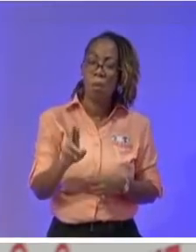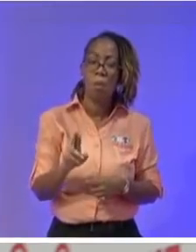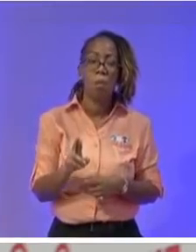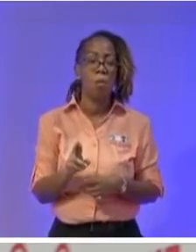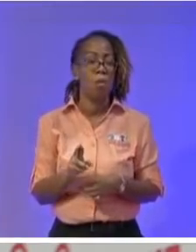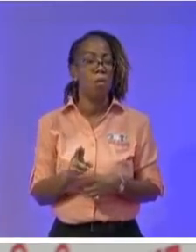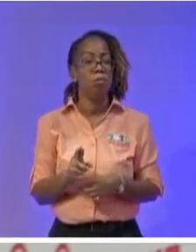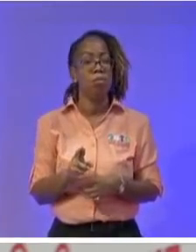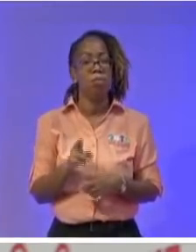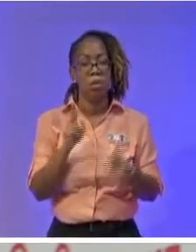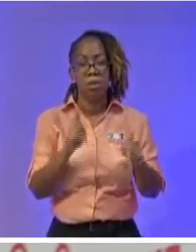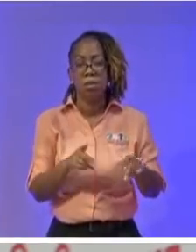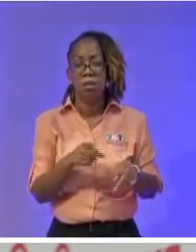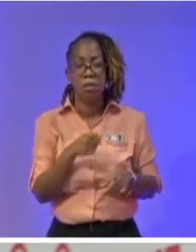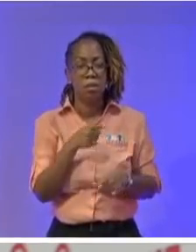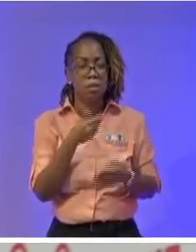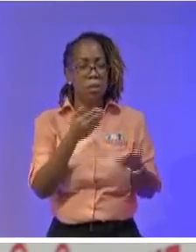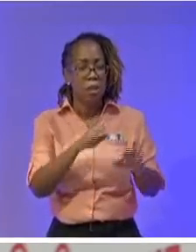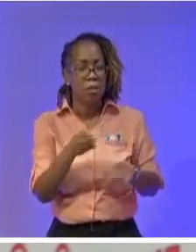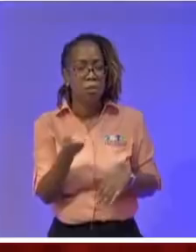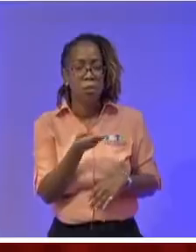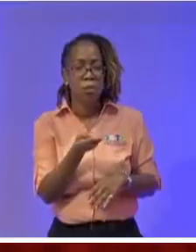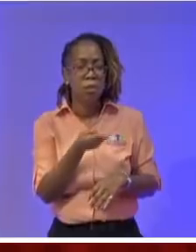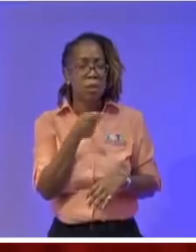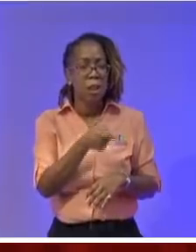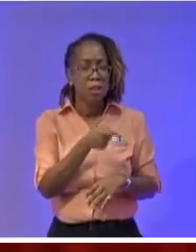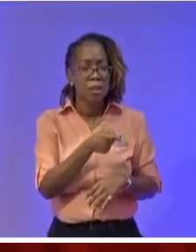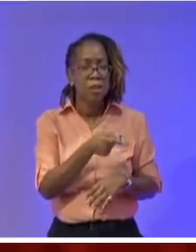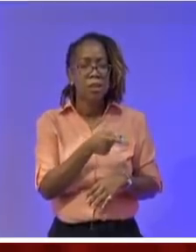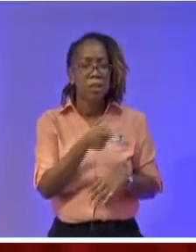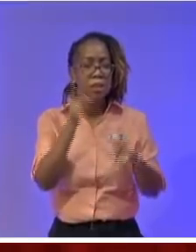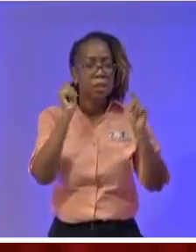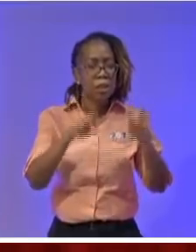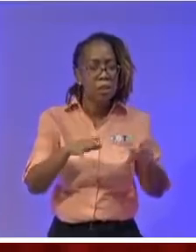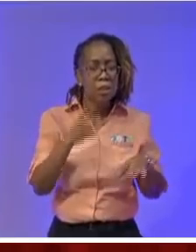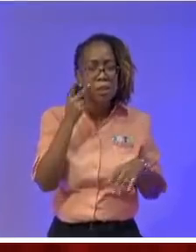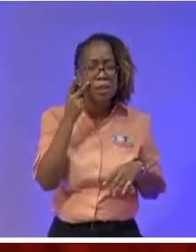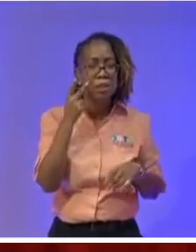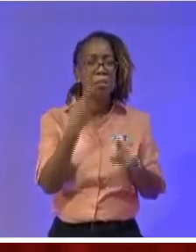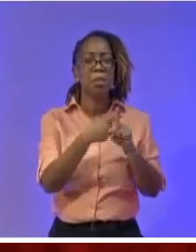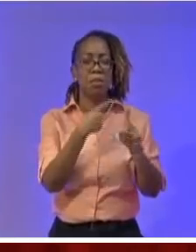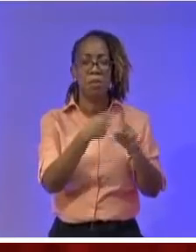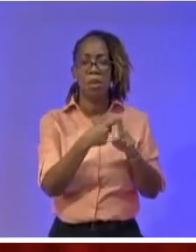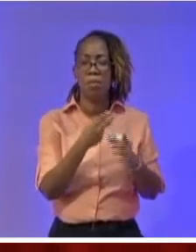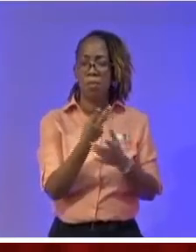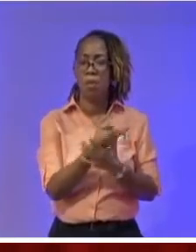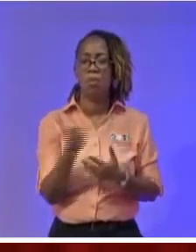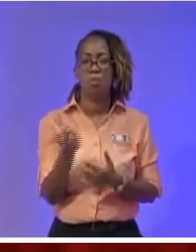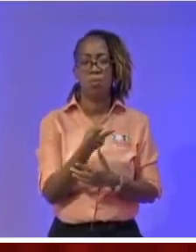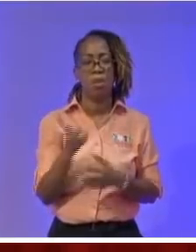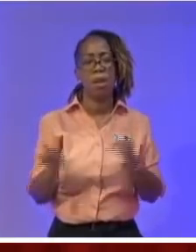Health. Thank you, CMO and Minister. EZP News, we are ready for your two questions now.